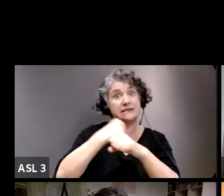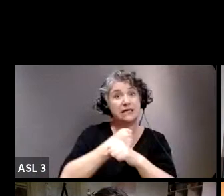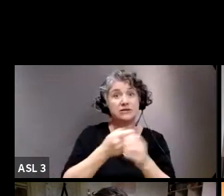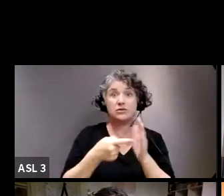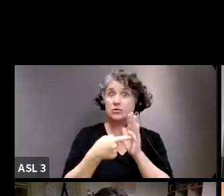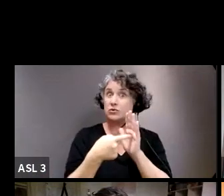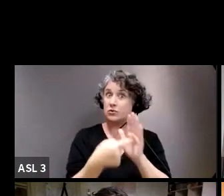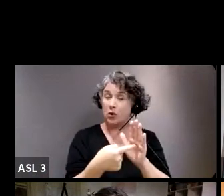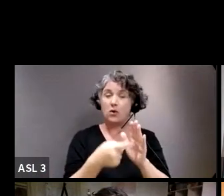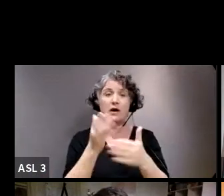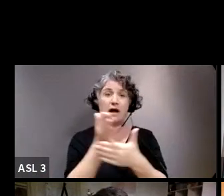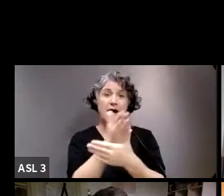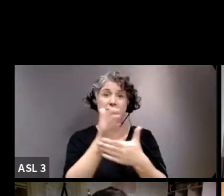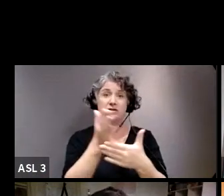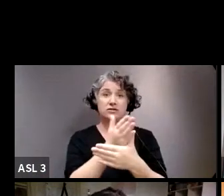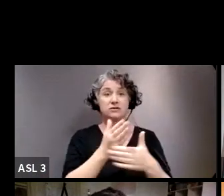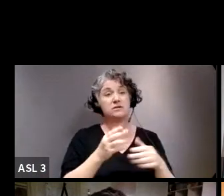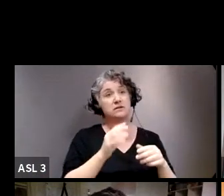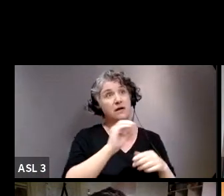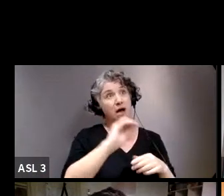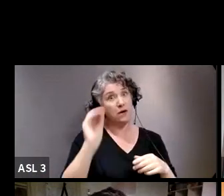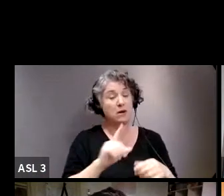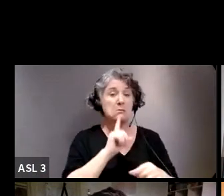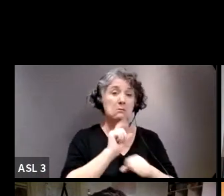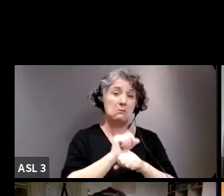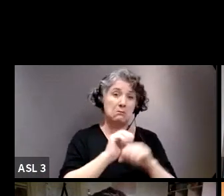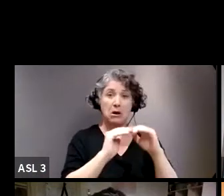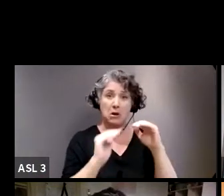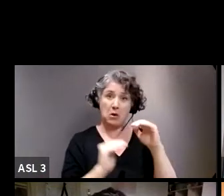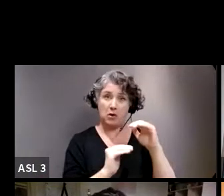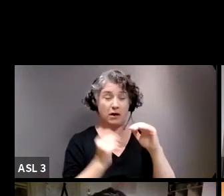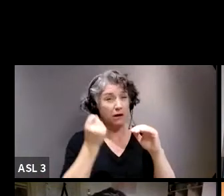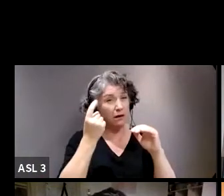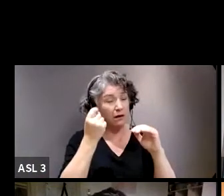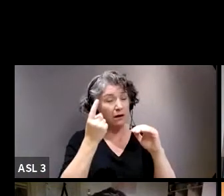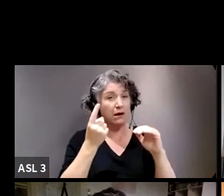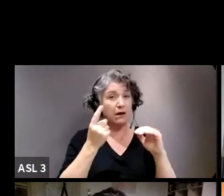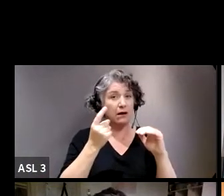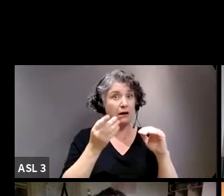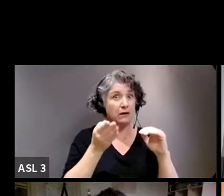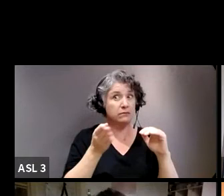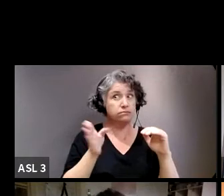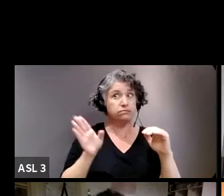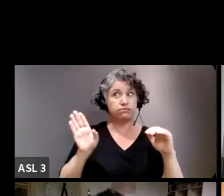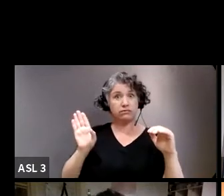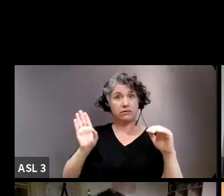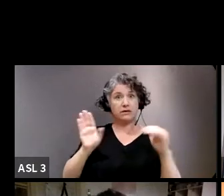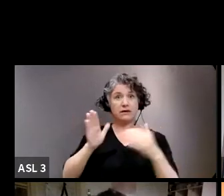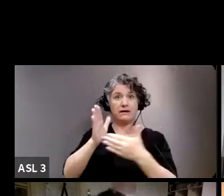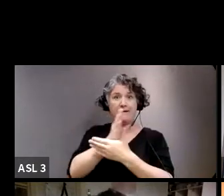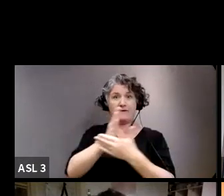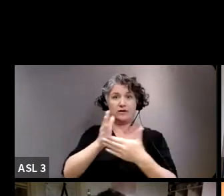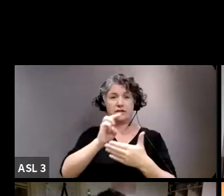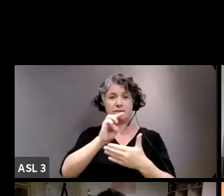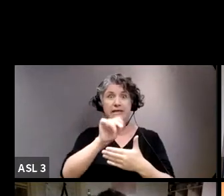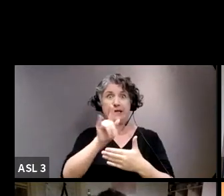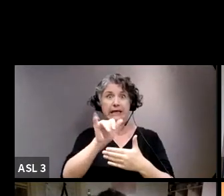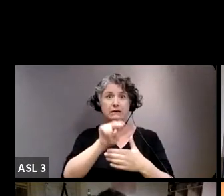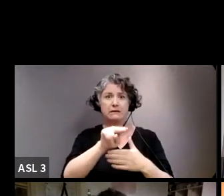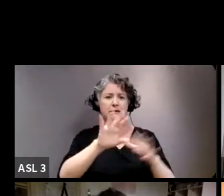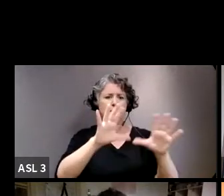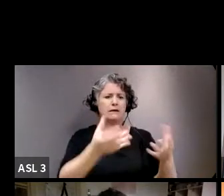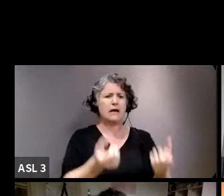an average we are lower it changes if you're looking at medians and there are other